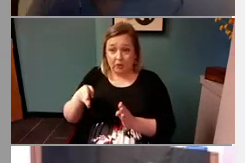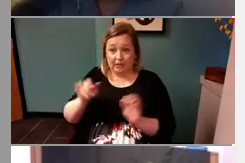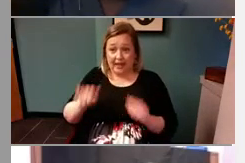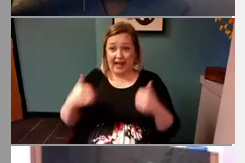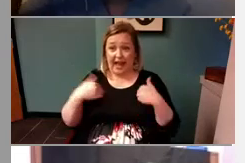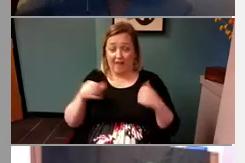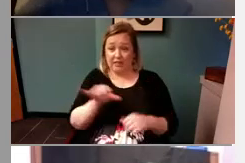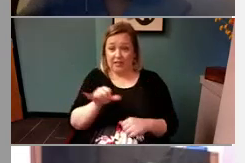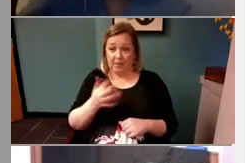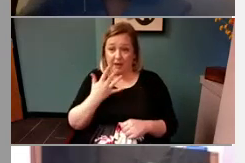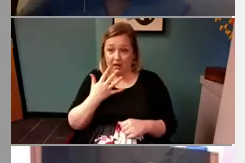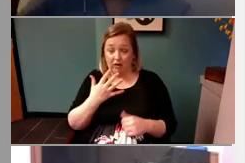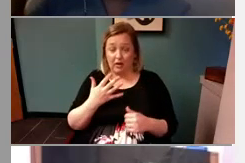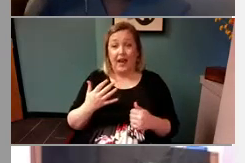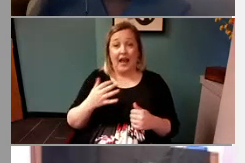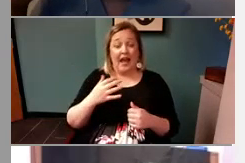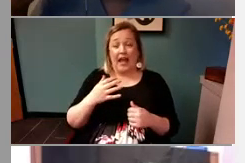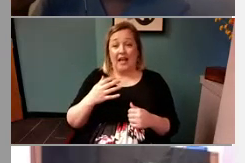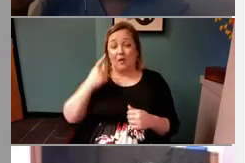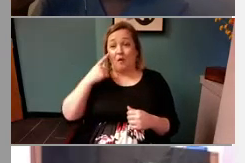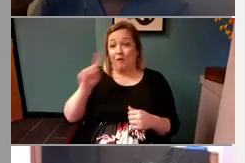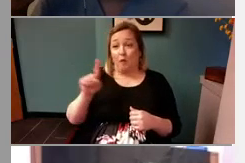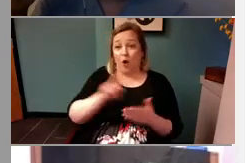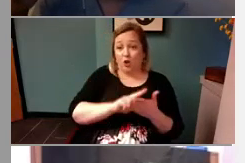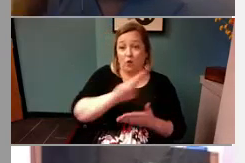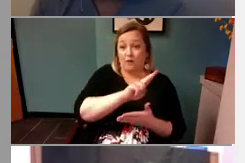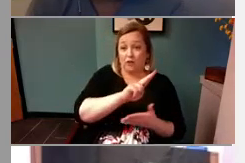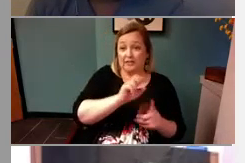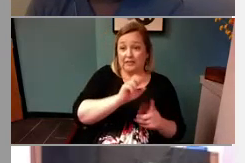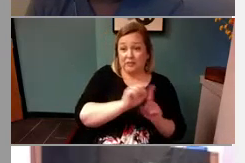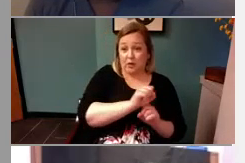have the same time slot to have the same exam.